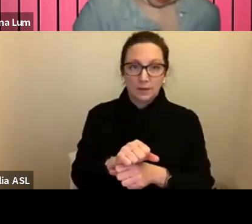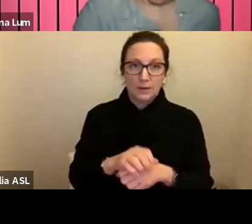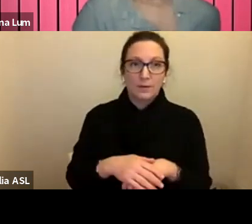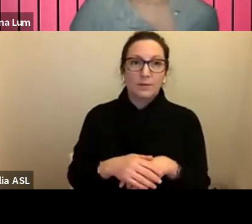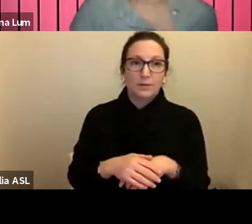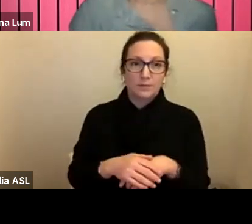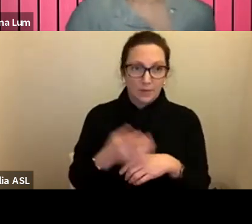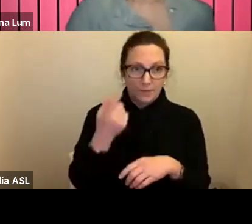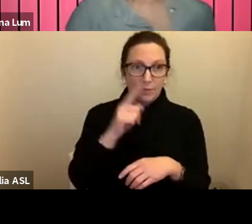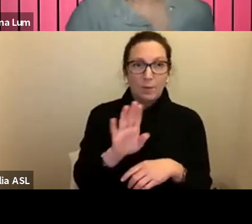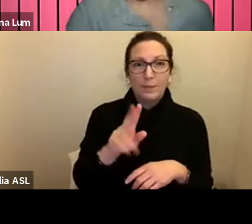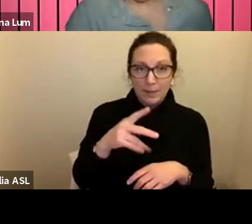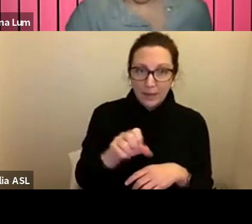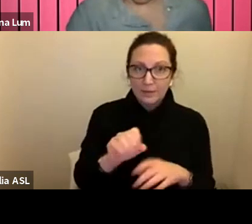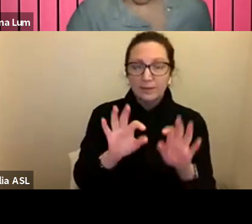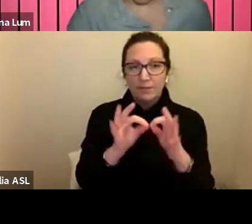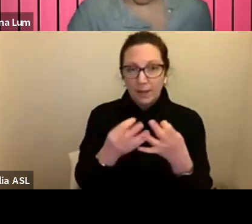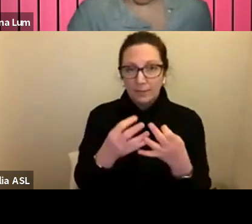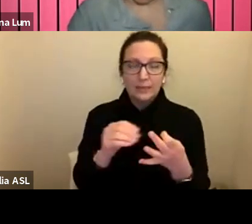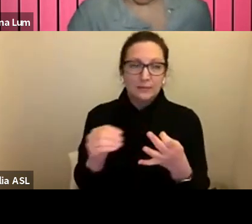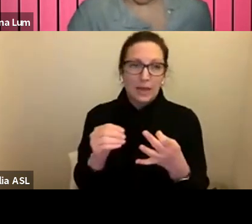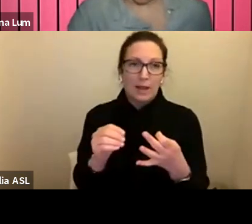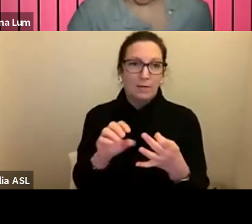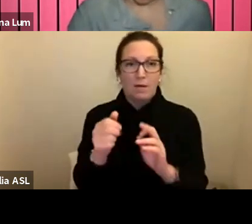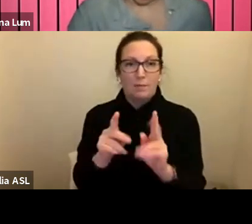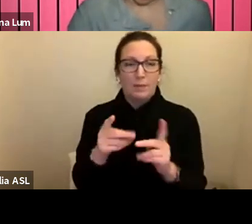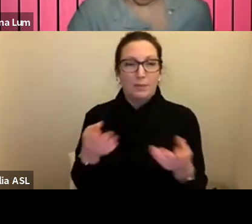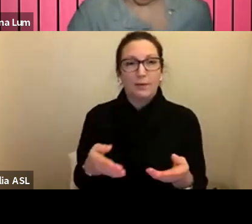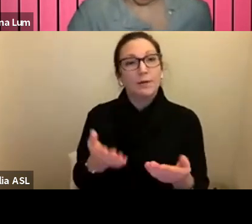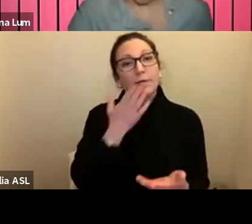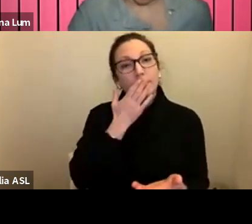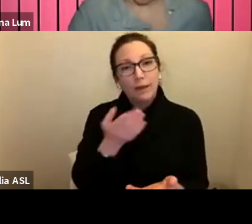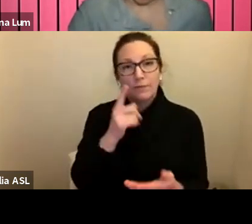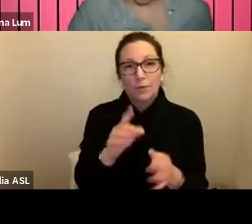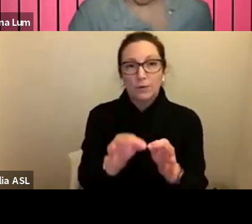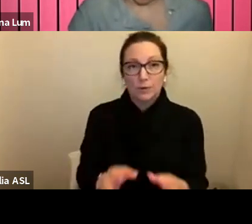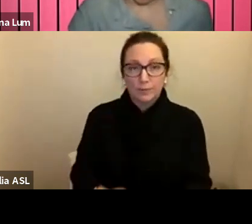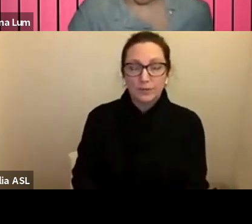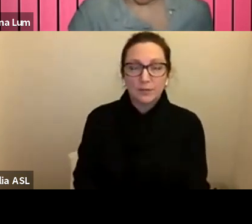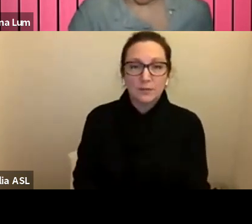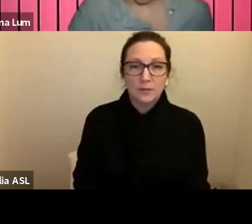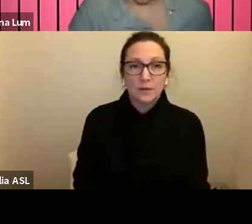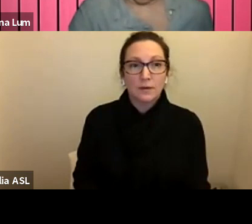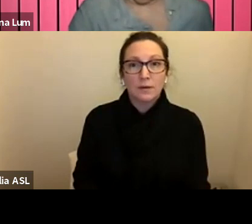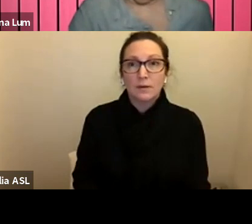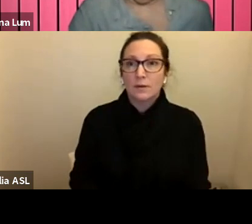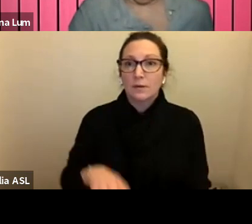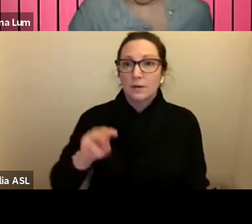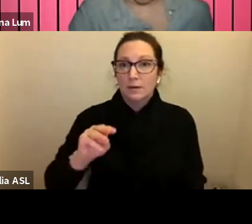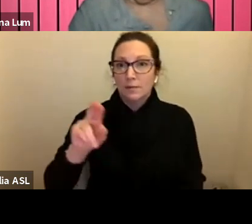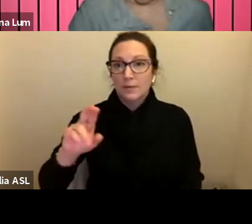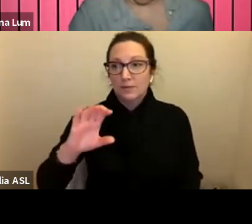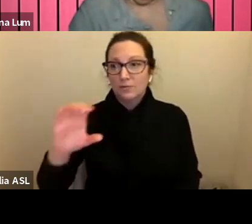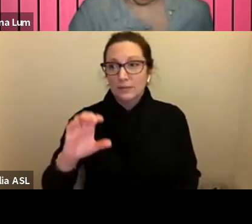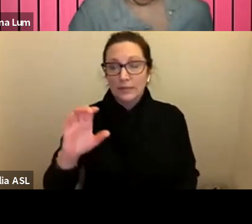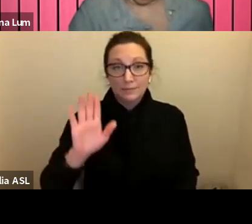families and stakeholders. So thank you to our interpreters. With that, I believe before we close,